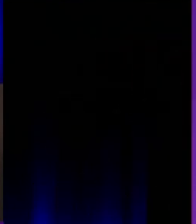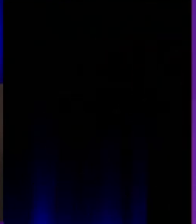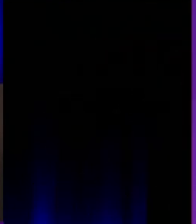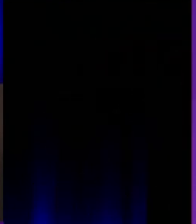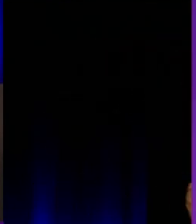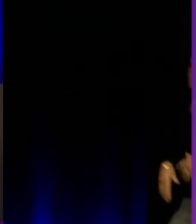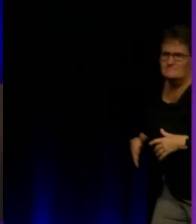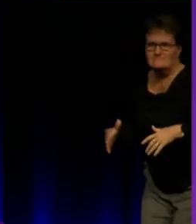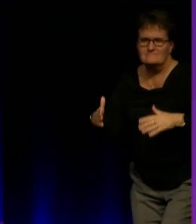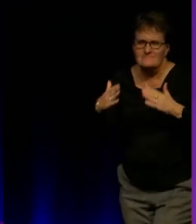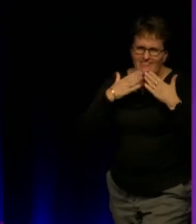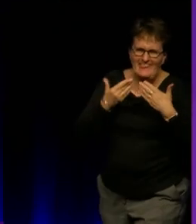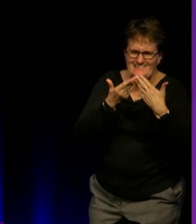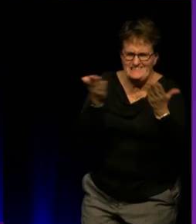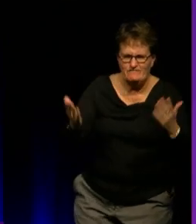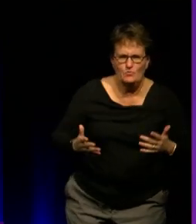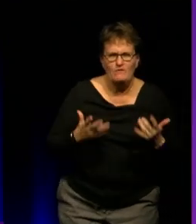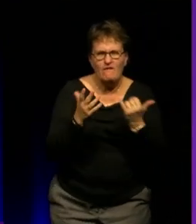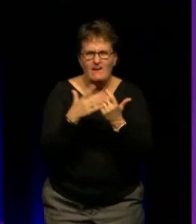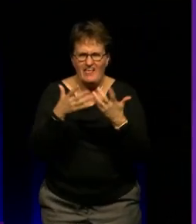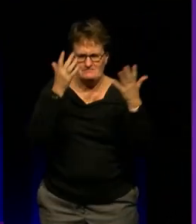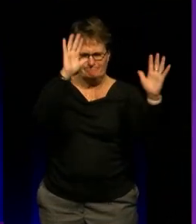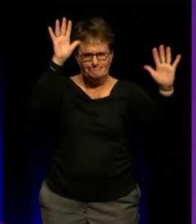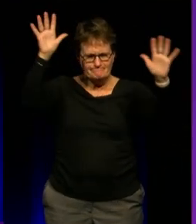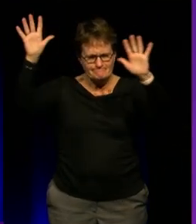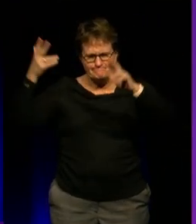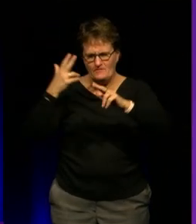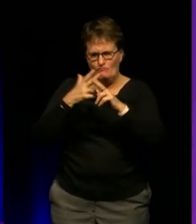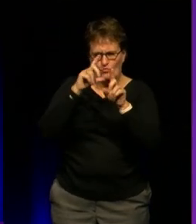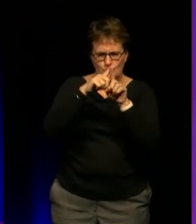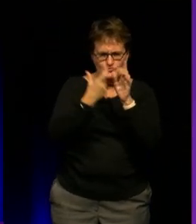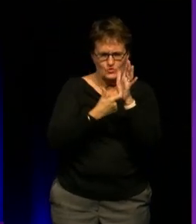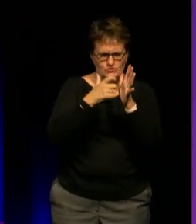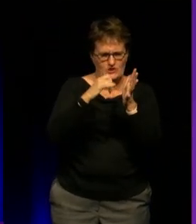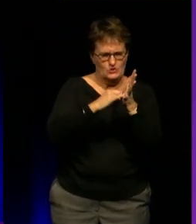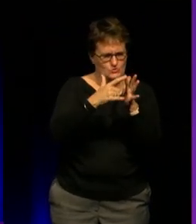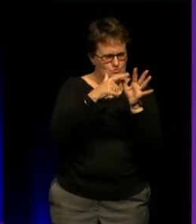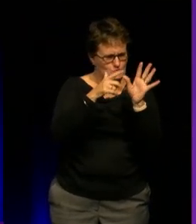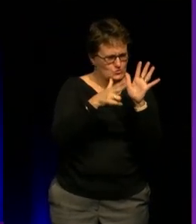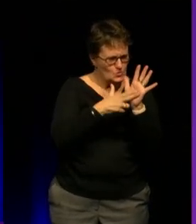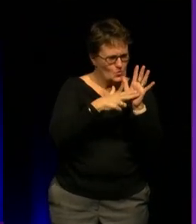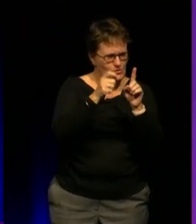Well, thanks everyone. And can we just have another round of applause for Dr. Sean Parsons?